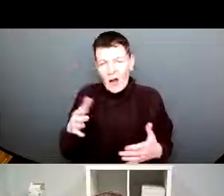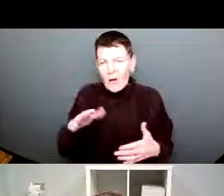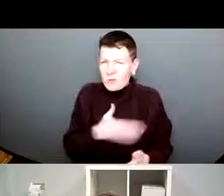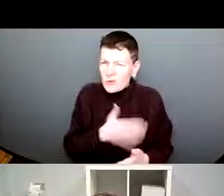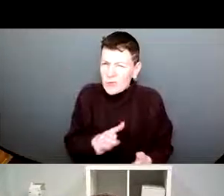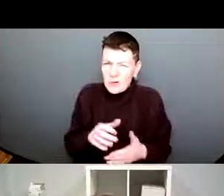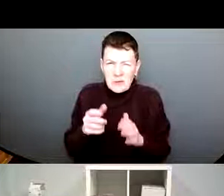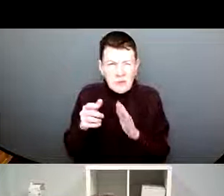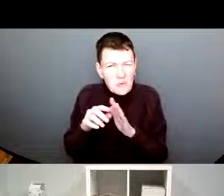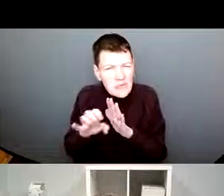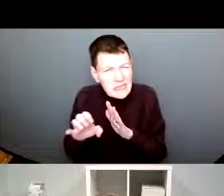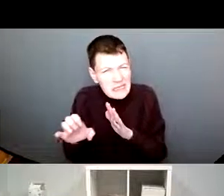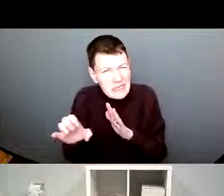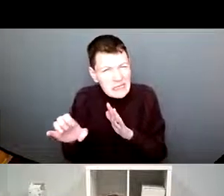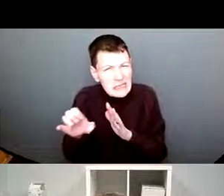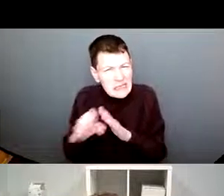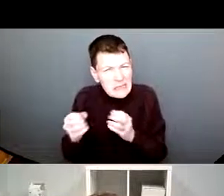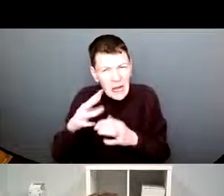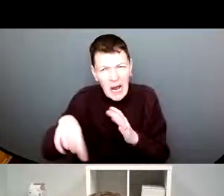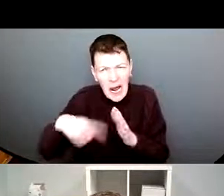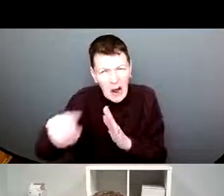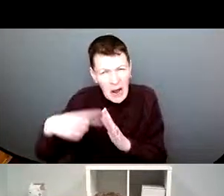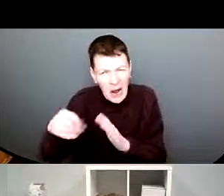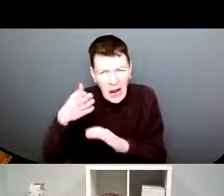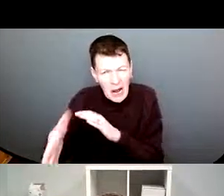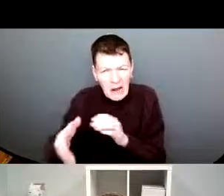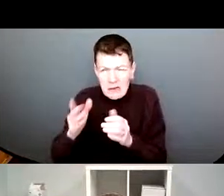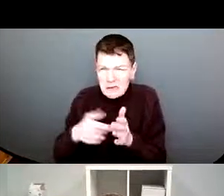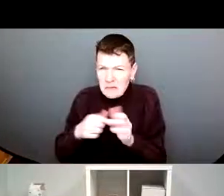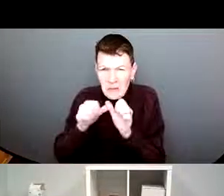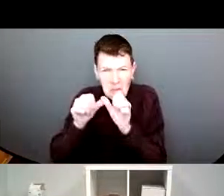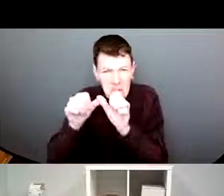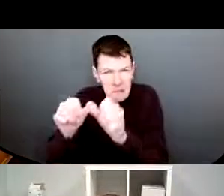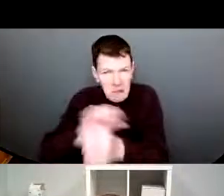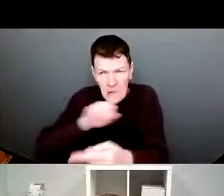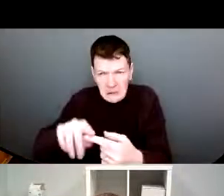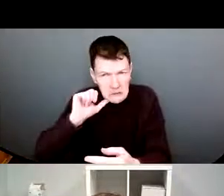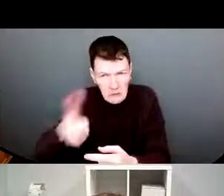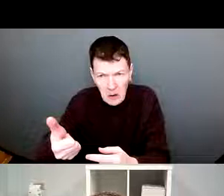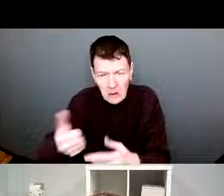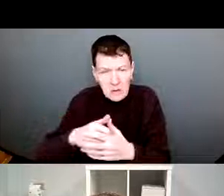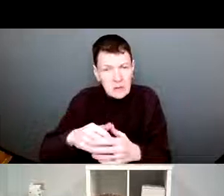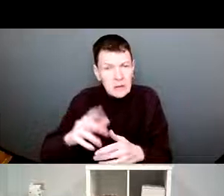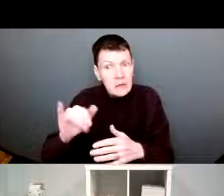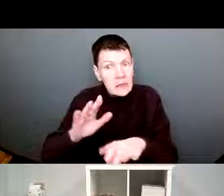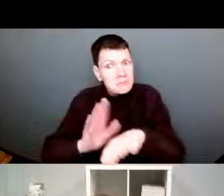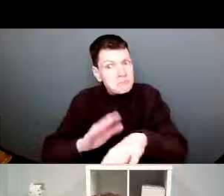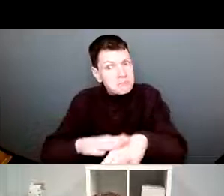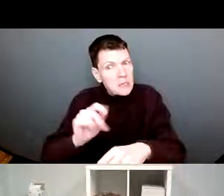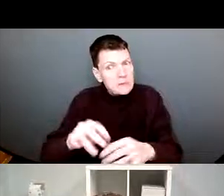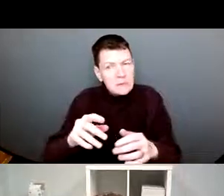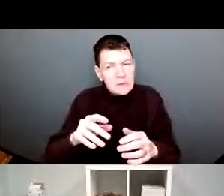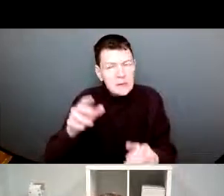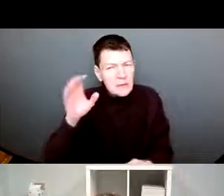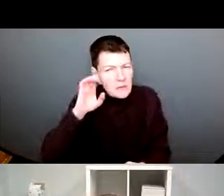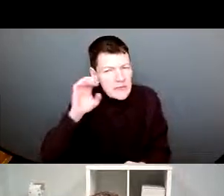for maybe a few hours afterwards, which would sometimes last into the following day. So think of that as an alarm bell. If you start to get some ringing